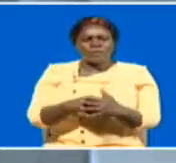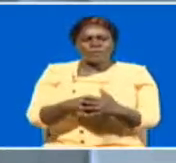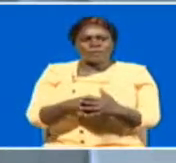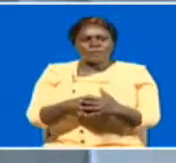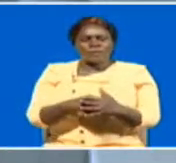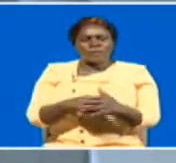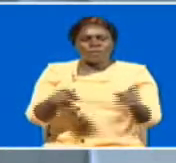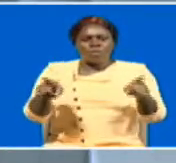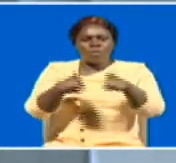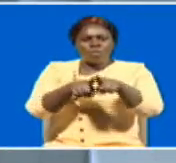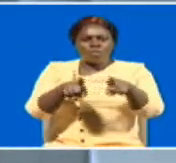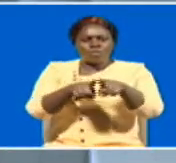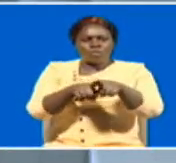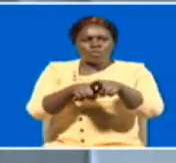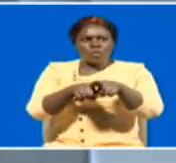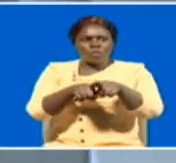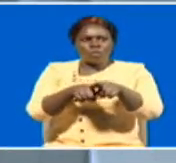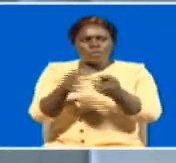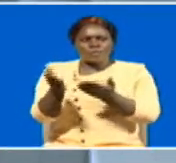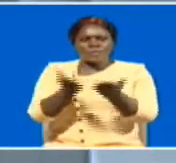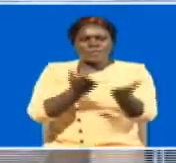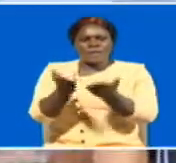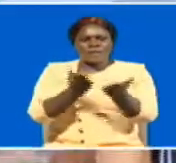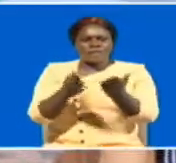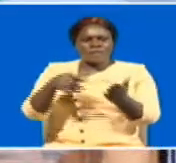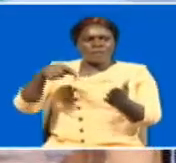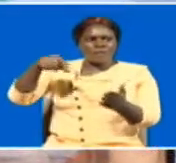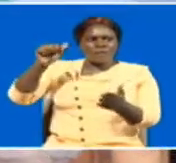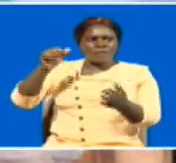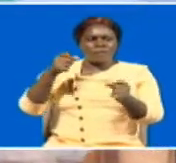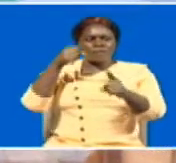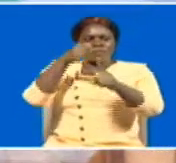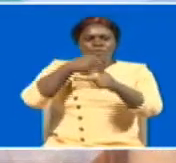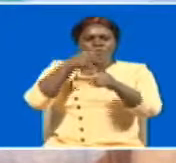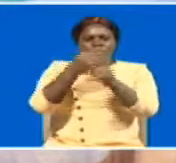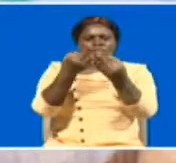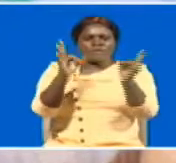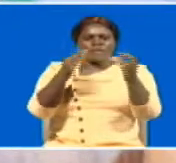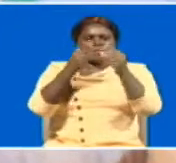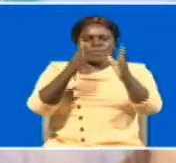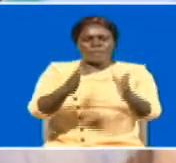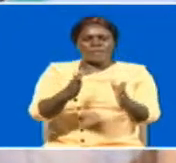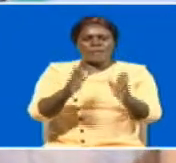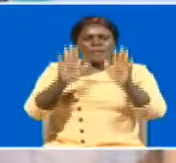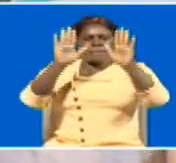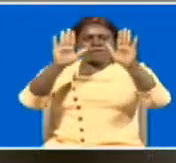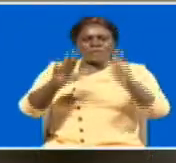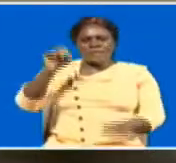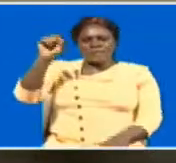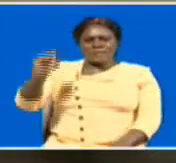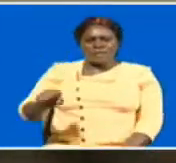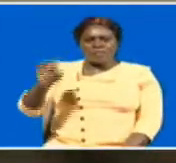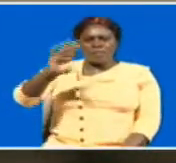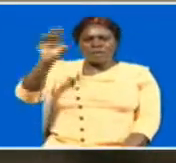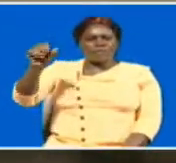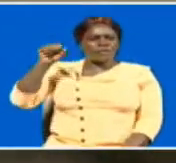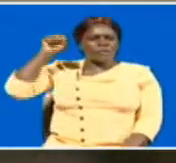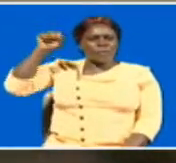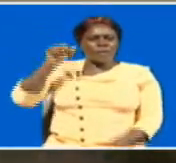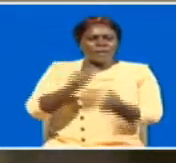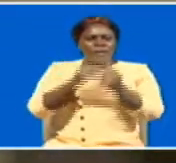chief, who was also a long-serving Ikata Freedom Party leader, was a key figure in South Africa's politics